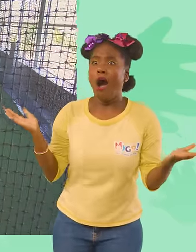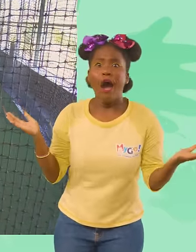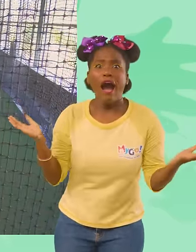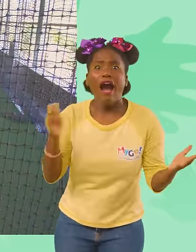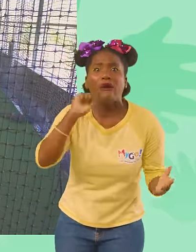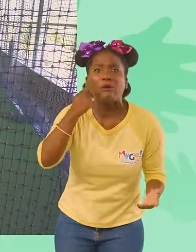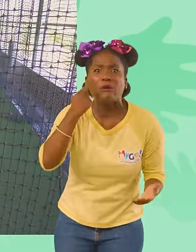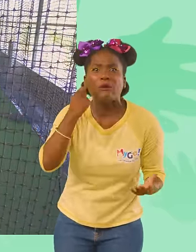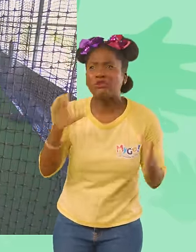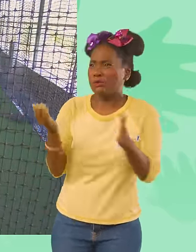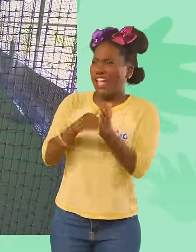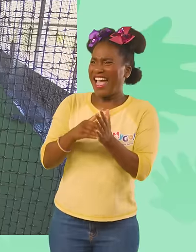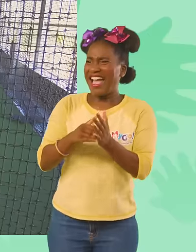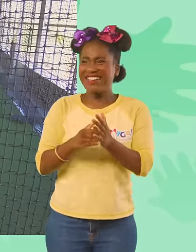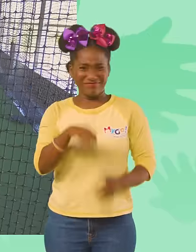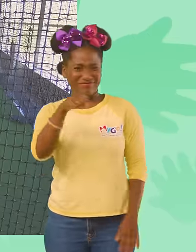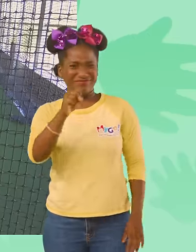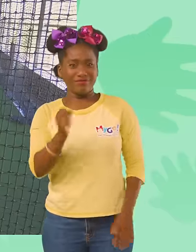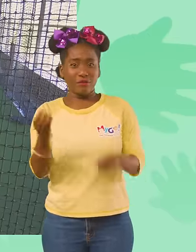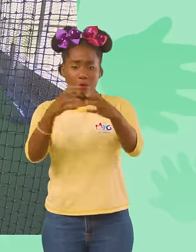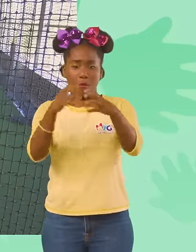Whoa! That was cool. Will you do it again? Sure.